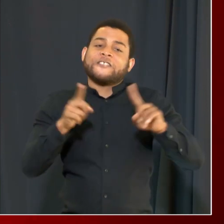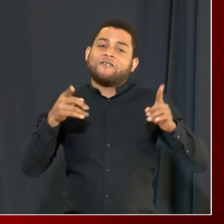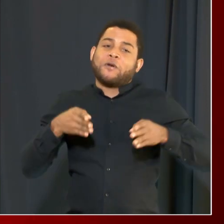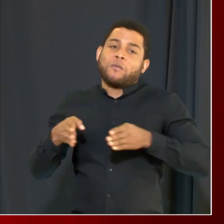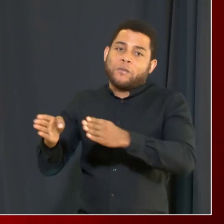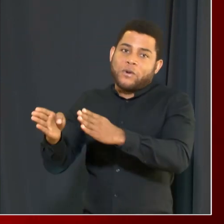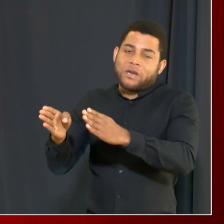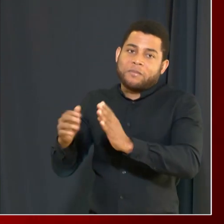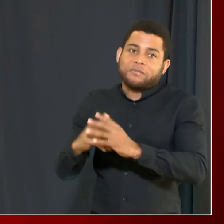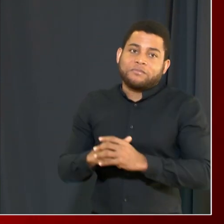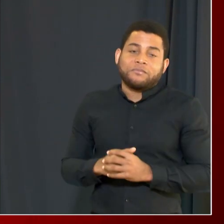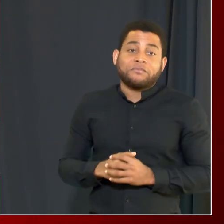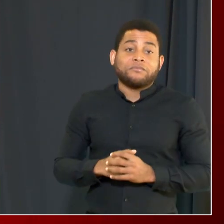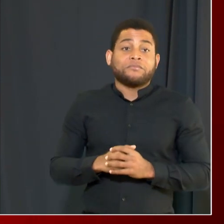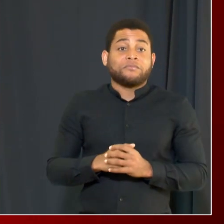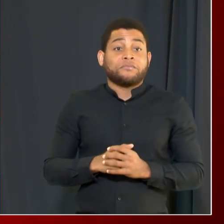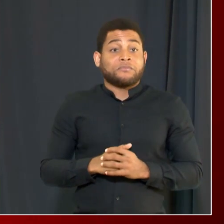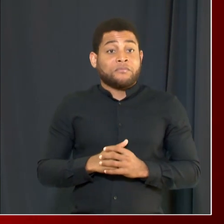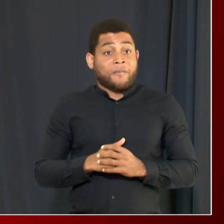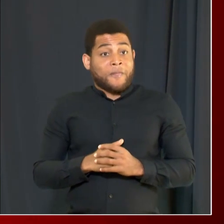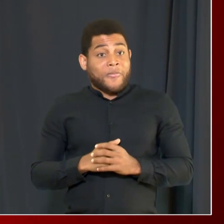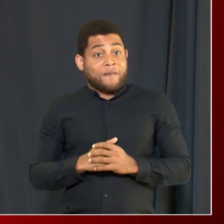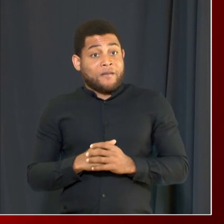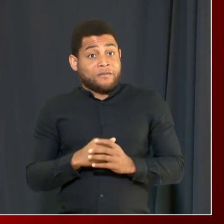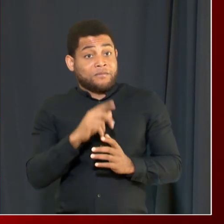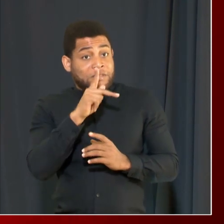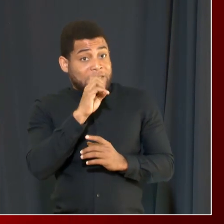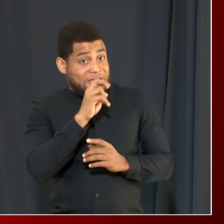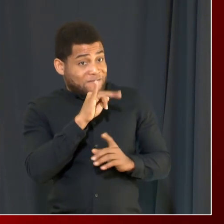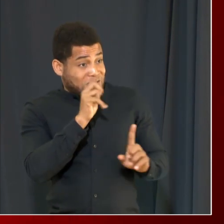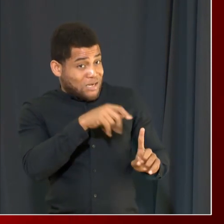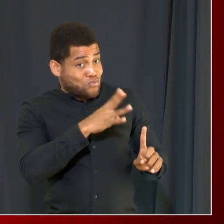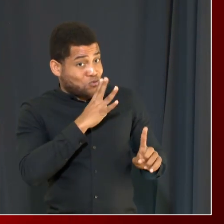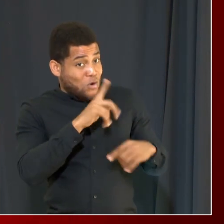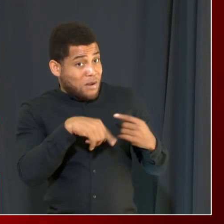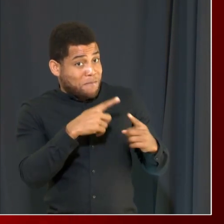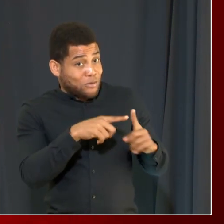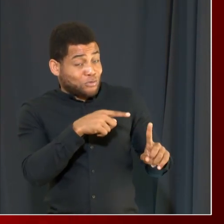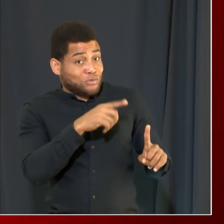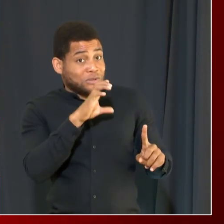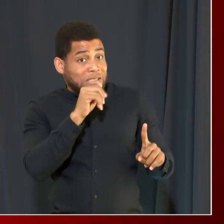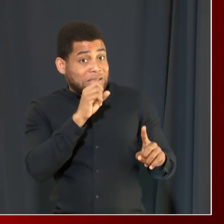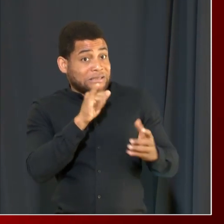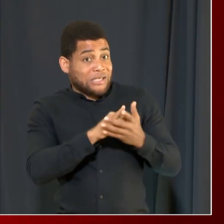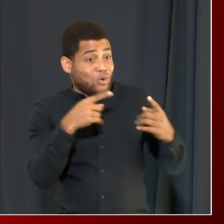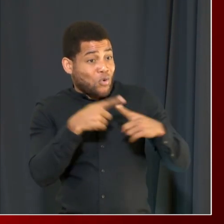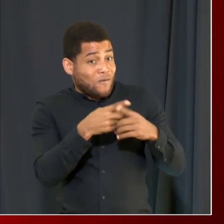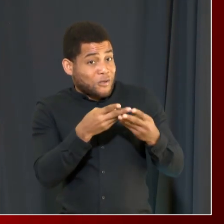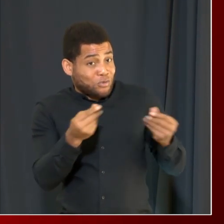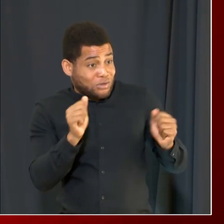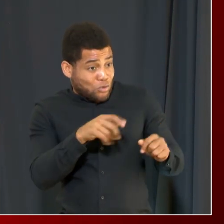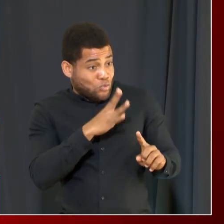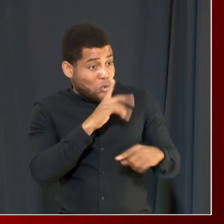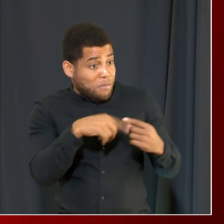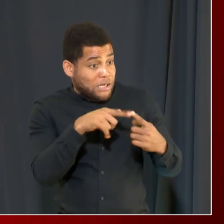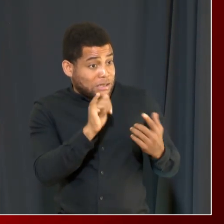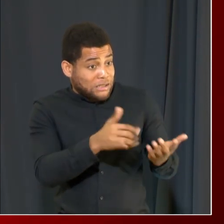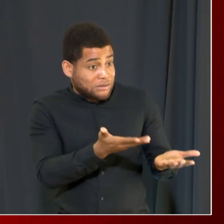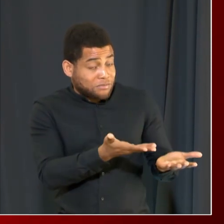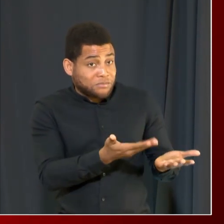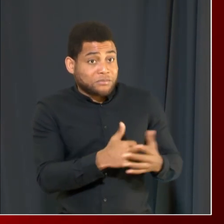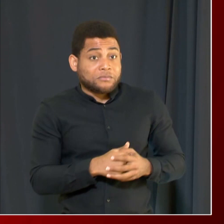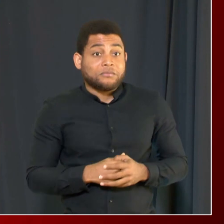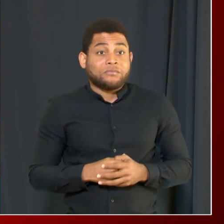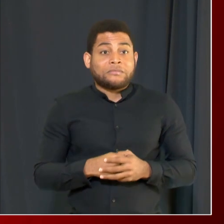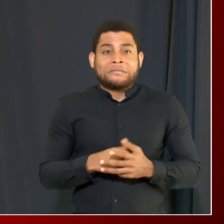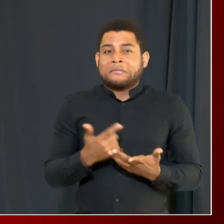Kevin, will you speak to the OSSI and conflict resolution issue? I'm not as familiar with what you referred to from